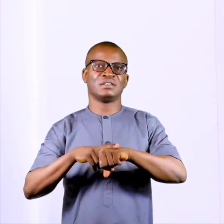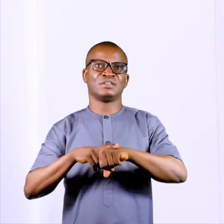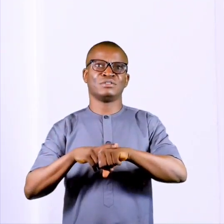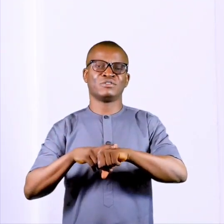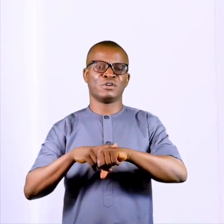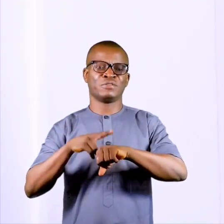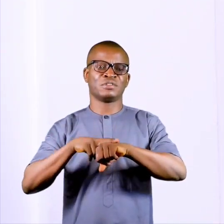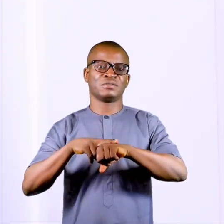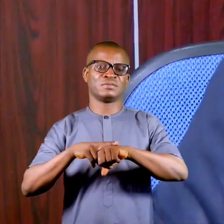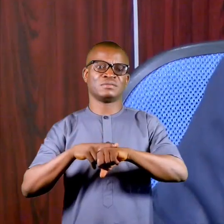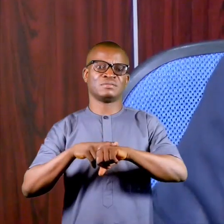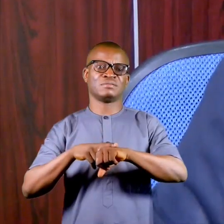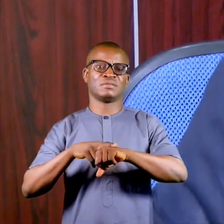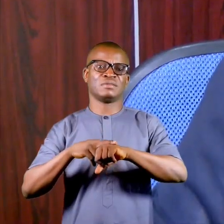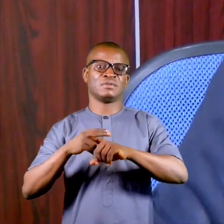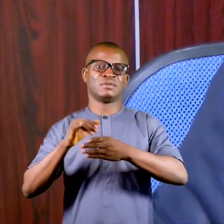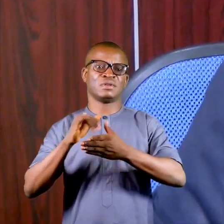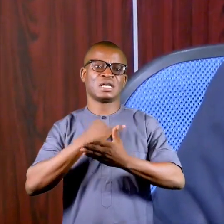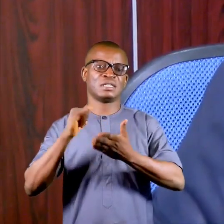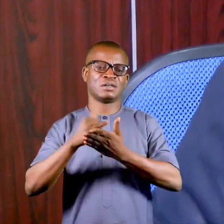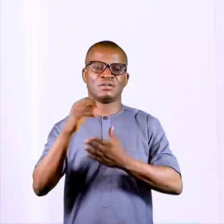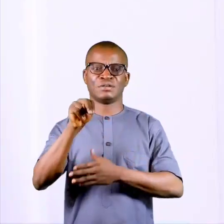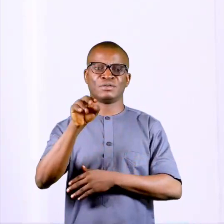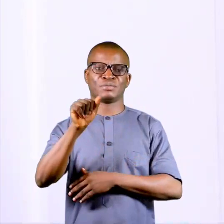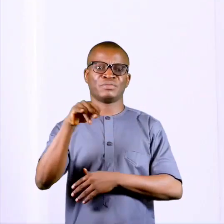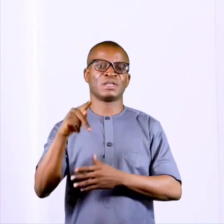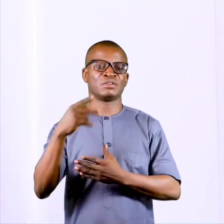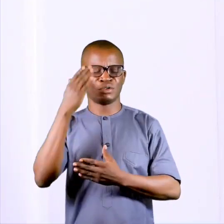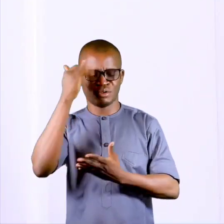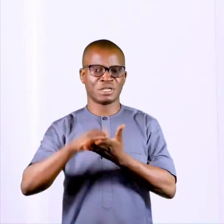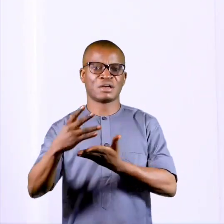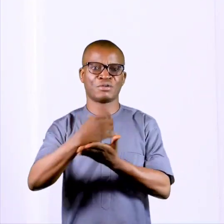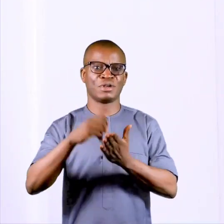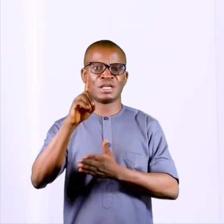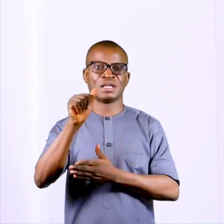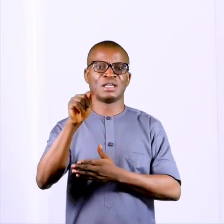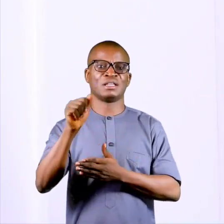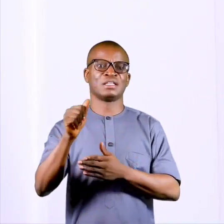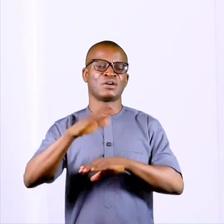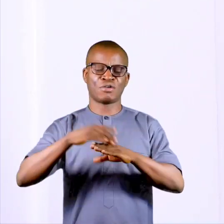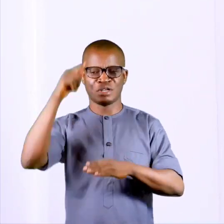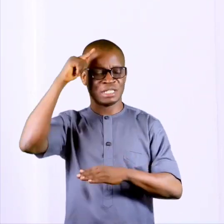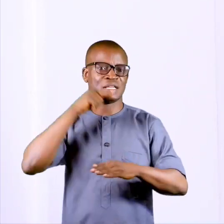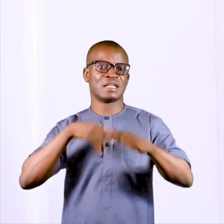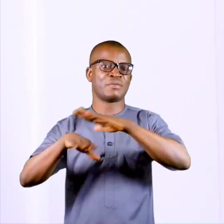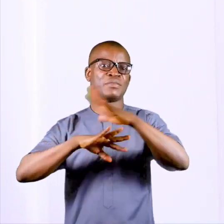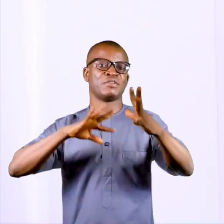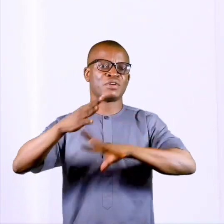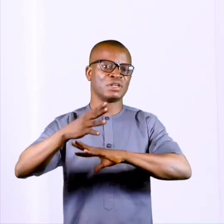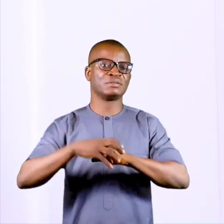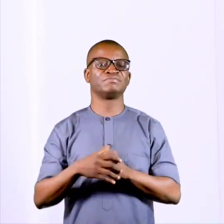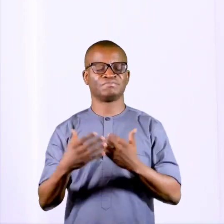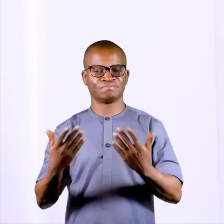domiciled in the Ministry of Women Affairs. But we know that NAPTIP also collects data on gender-based violence, and we expect